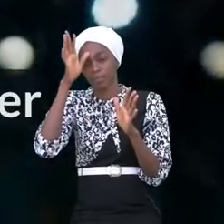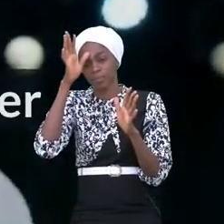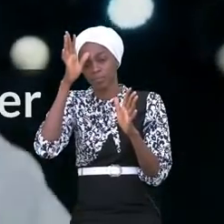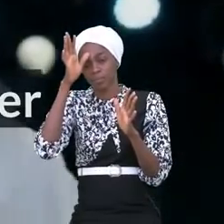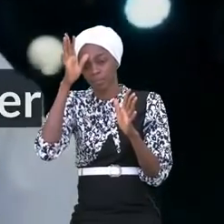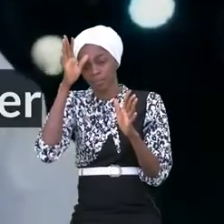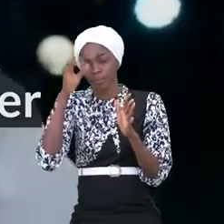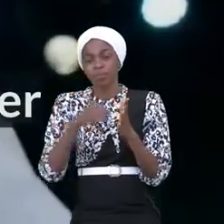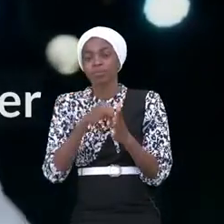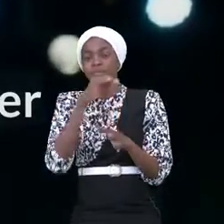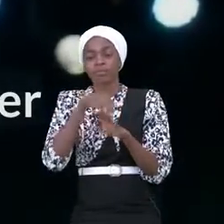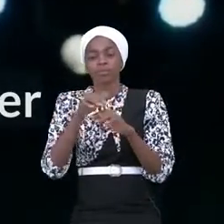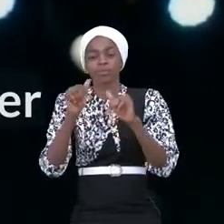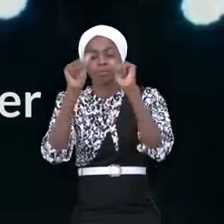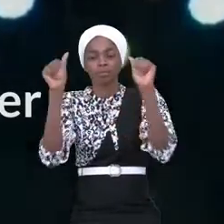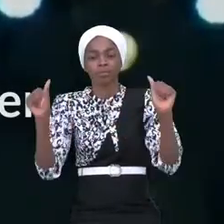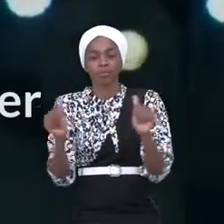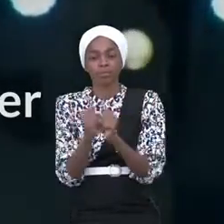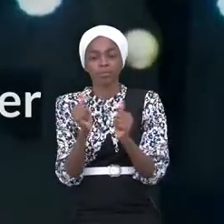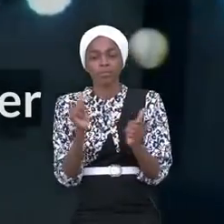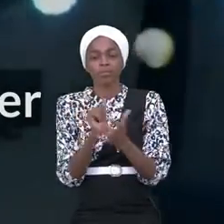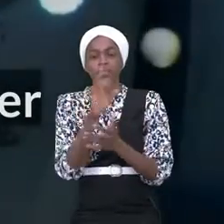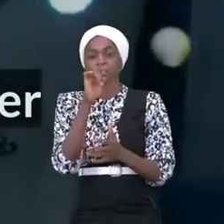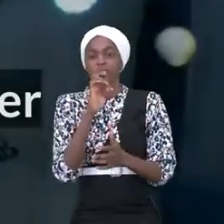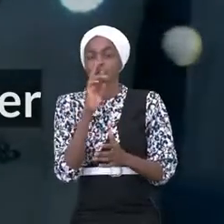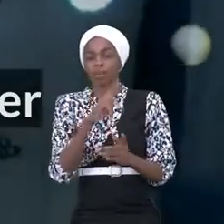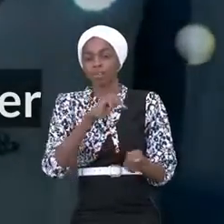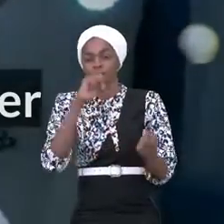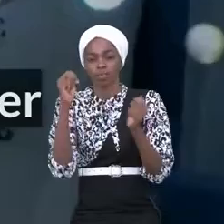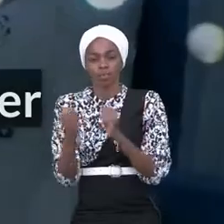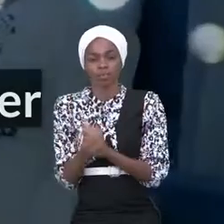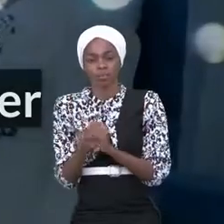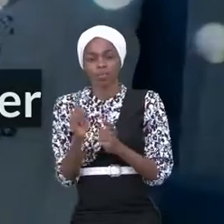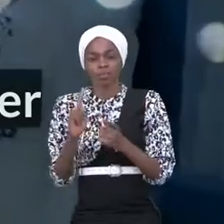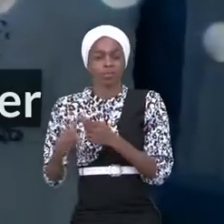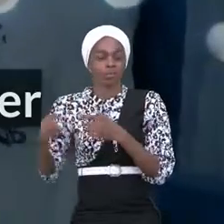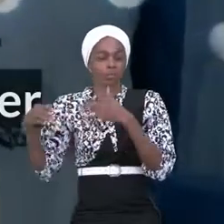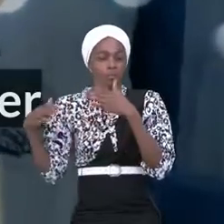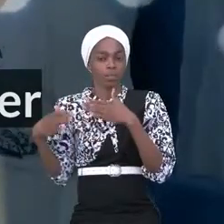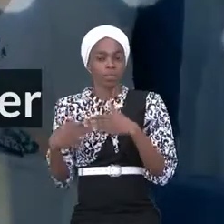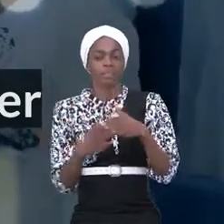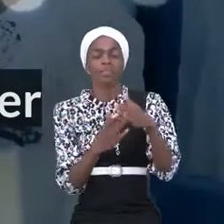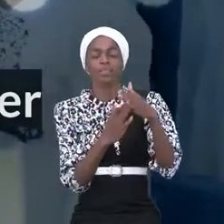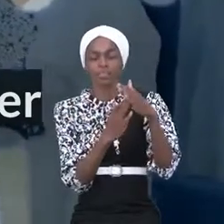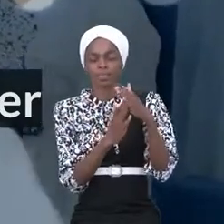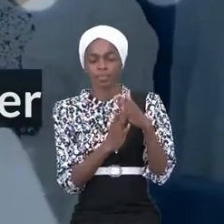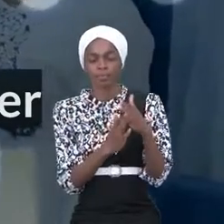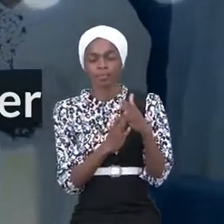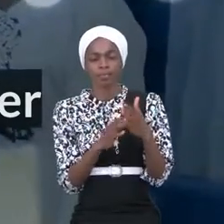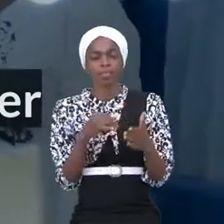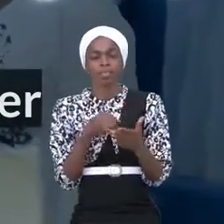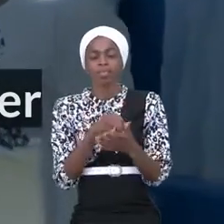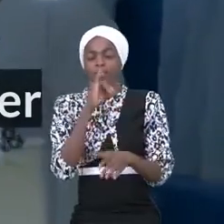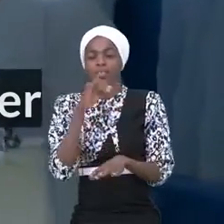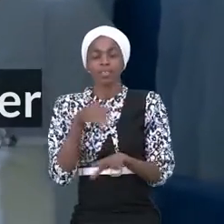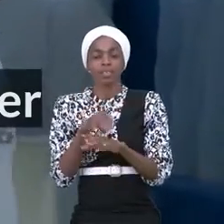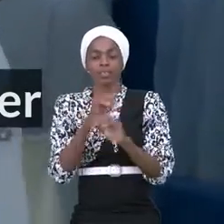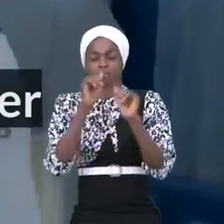It's at the altar that you are transformed to lead. It's at the